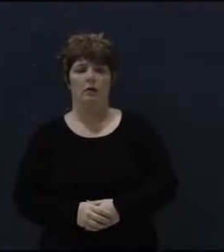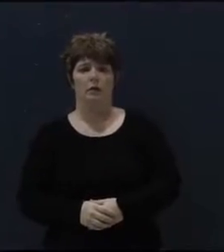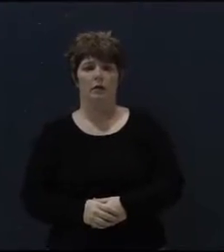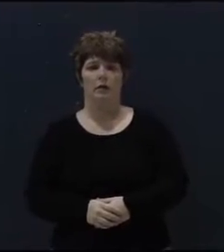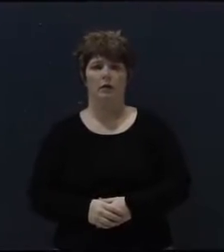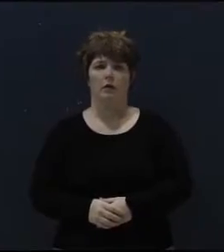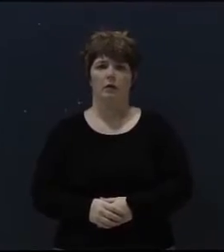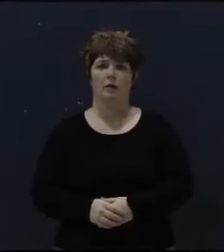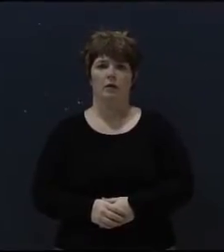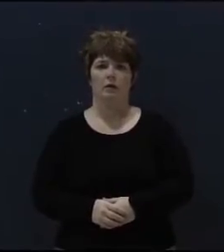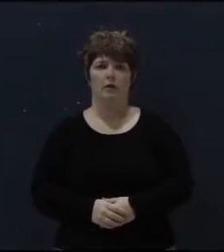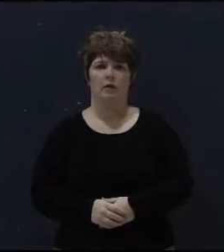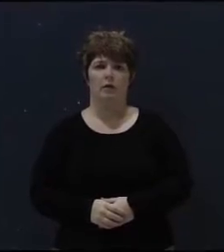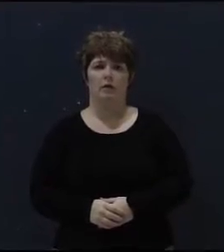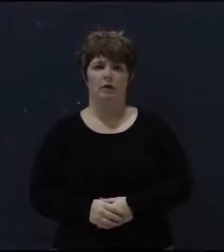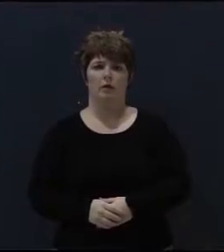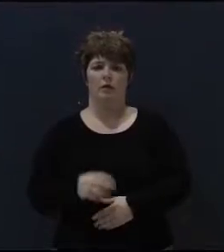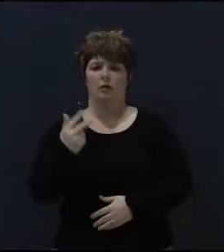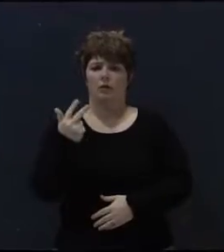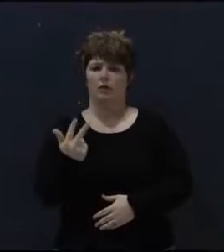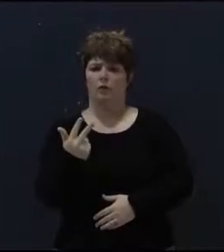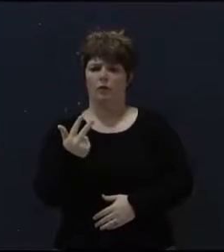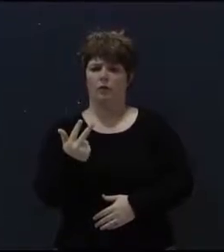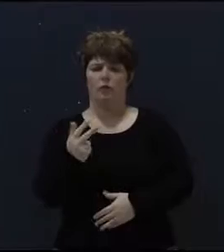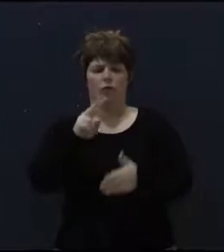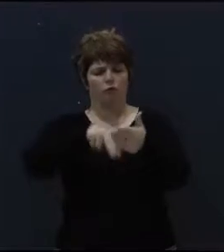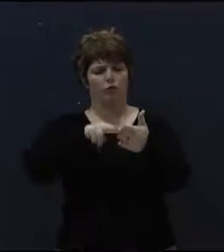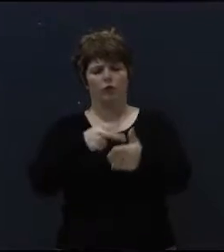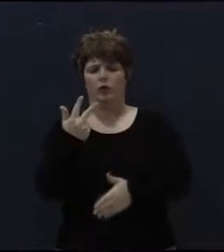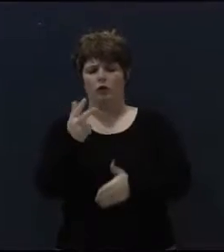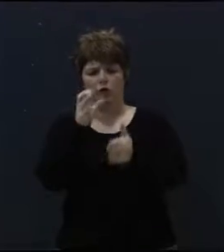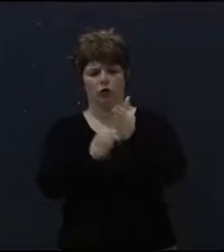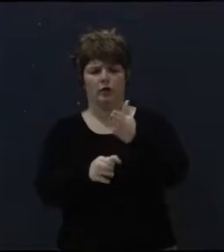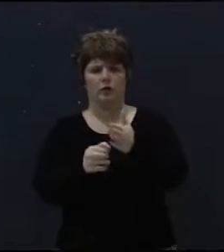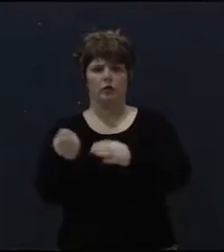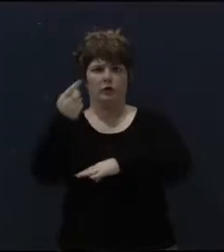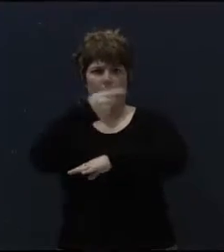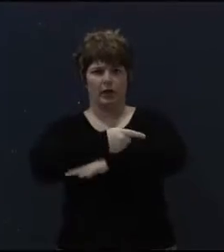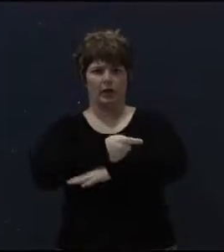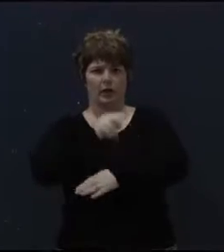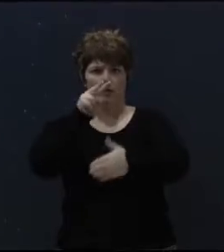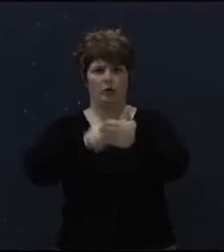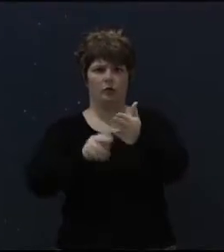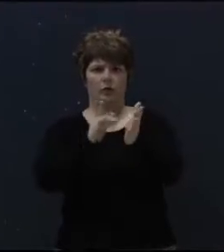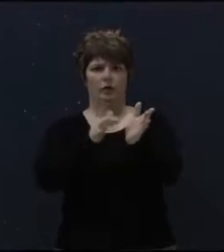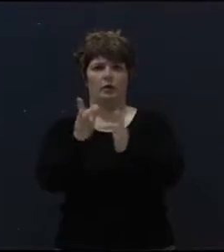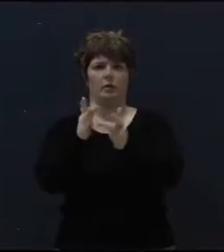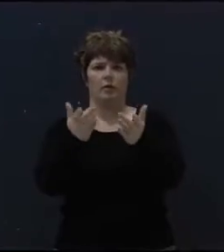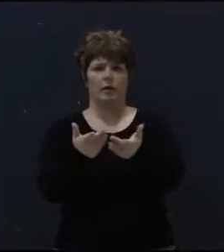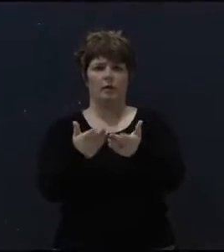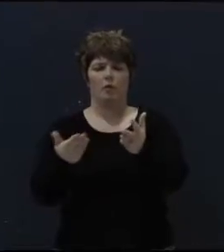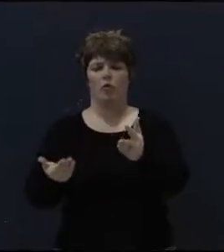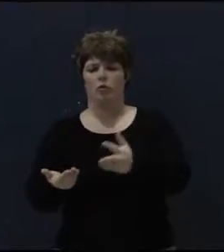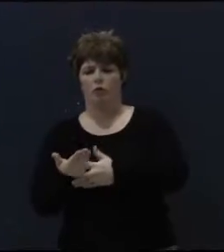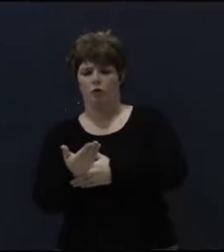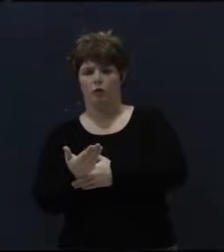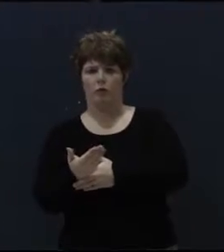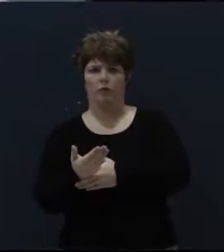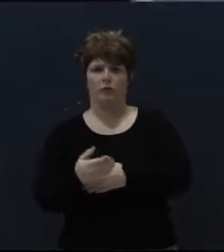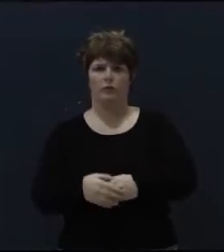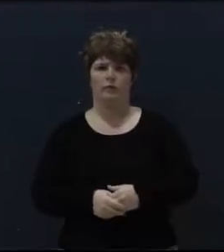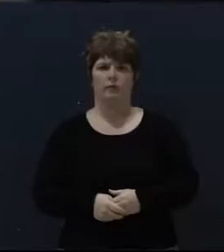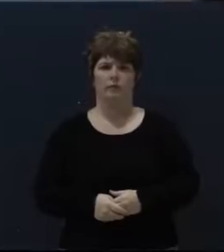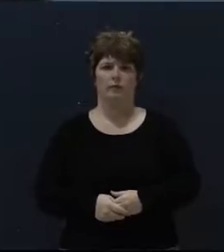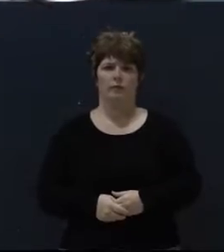What is it, Jen? I had to read 3 chapters a day to read the thing through. Is that right about right? Come on,